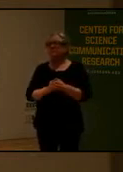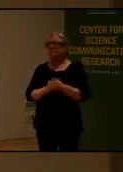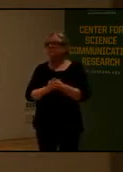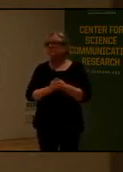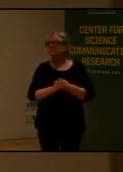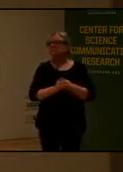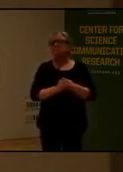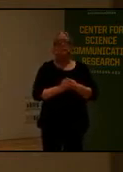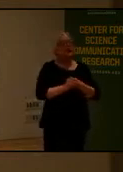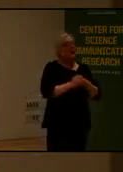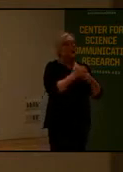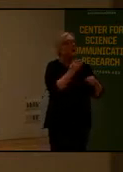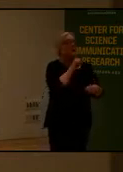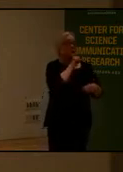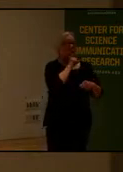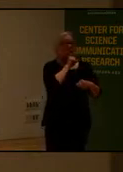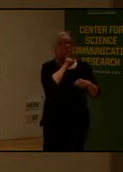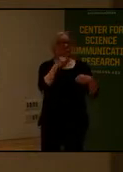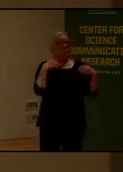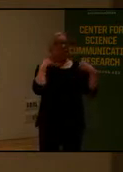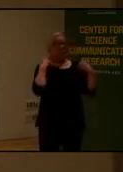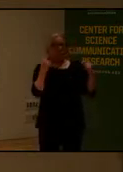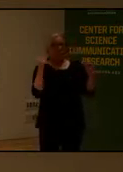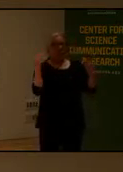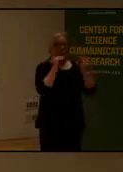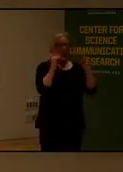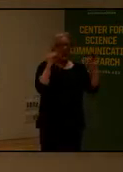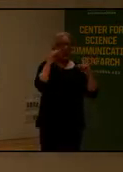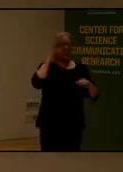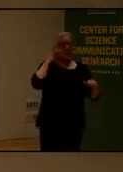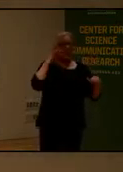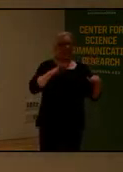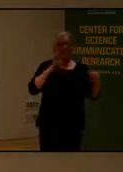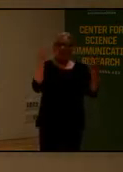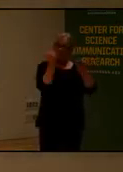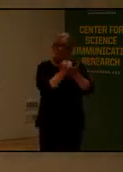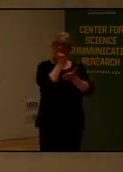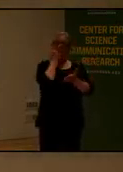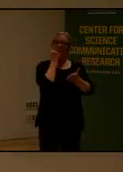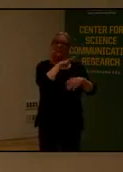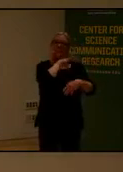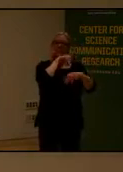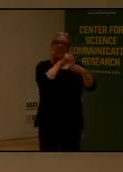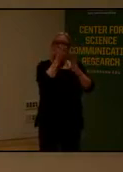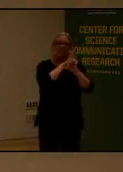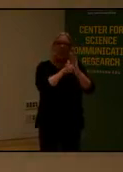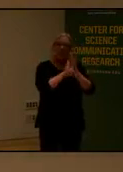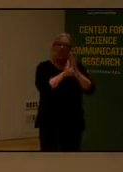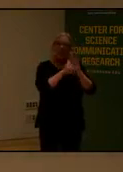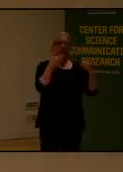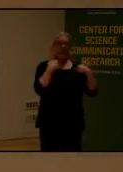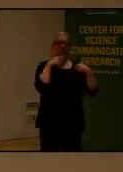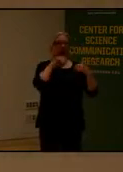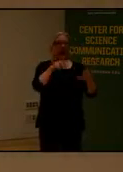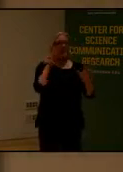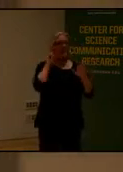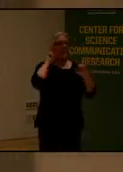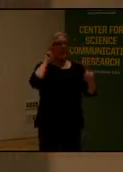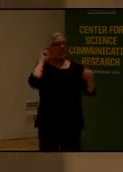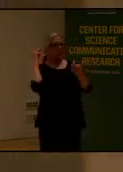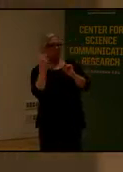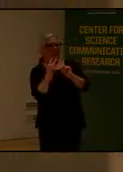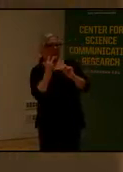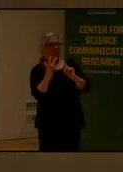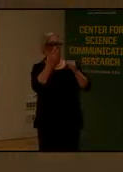So making sure that those health and equity benefits are maximized in policy, having that perspective and data at the table. And if the data